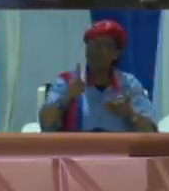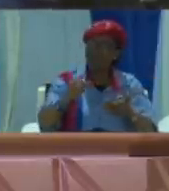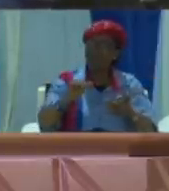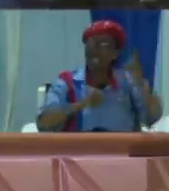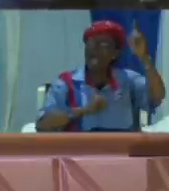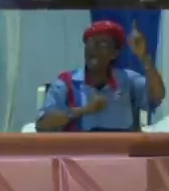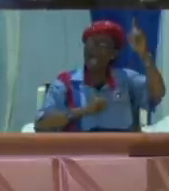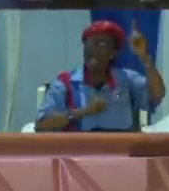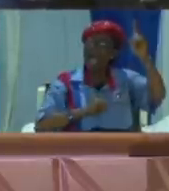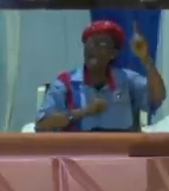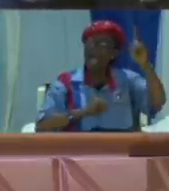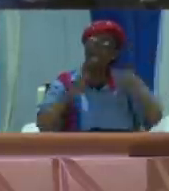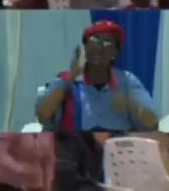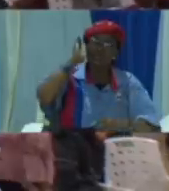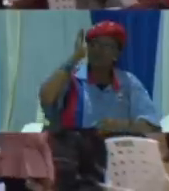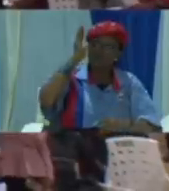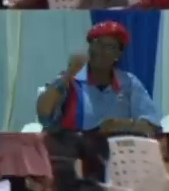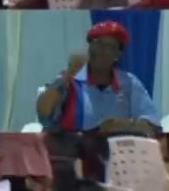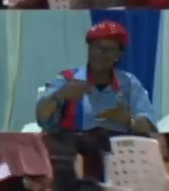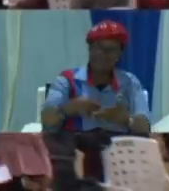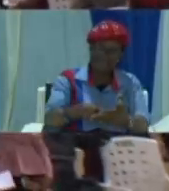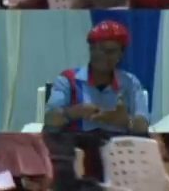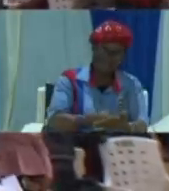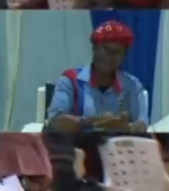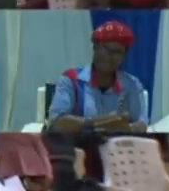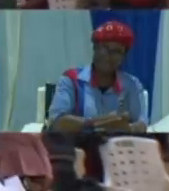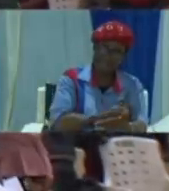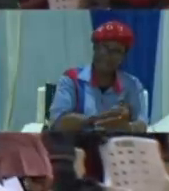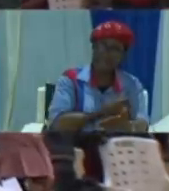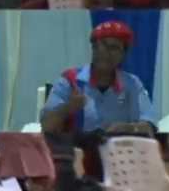will inspire you.